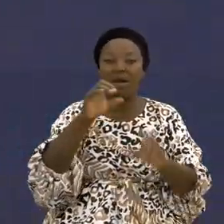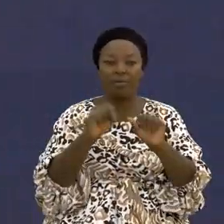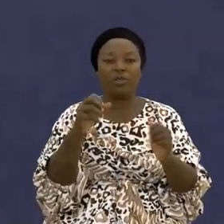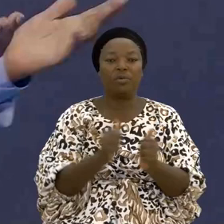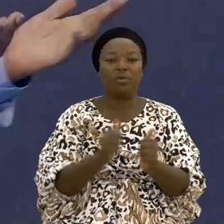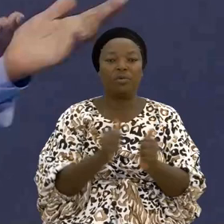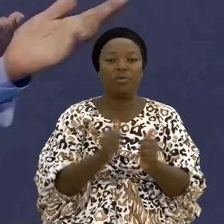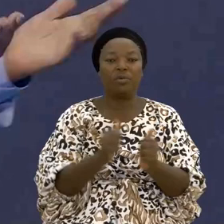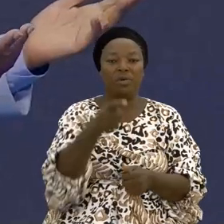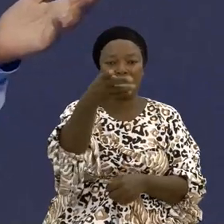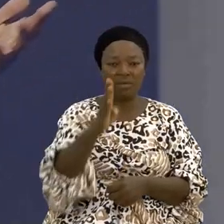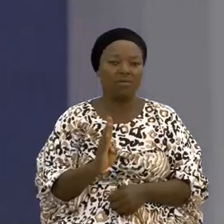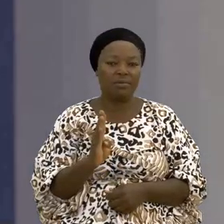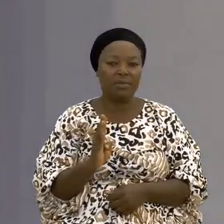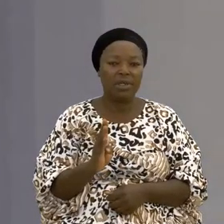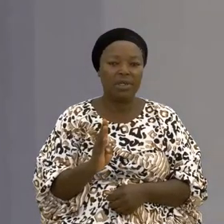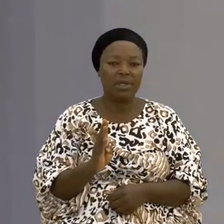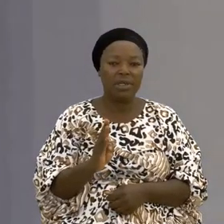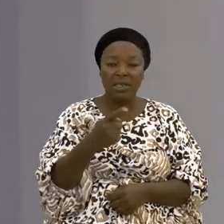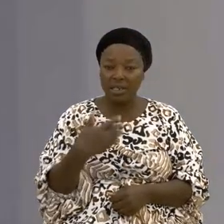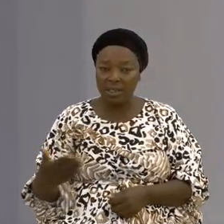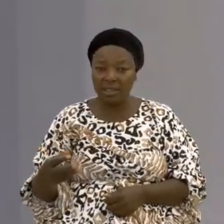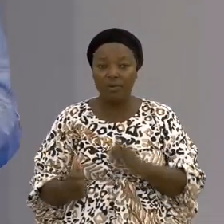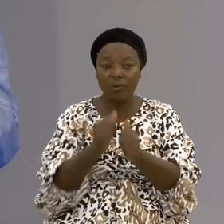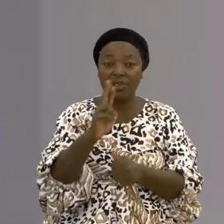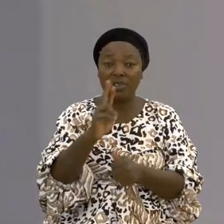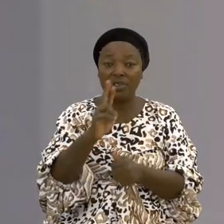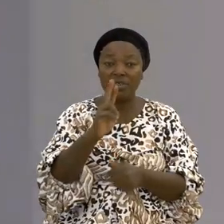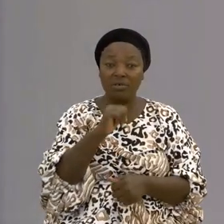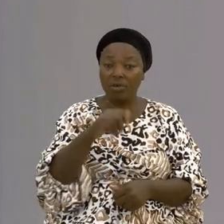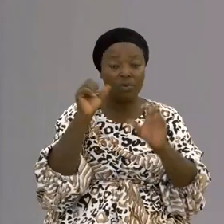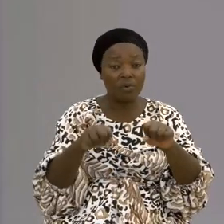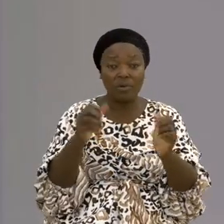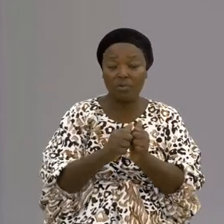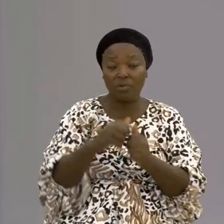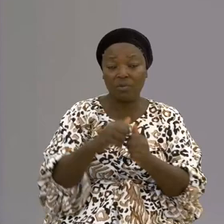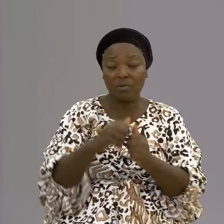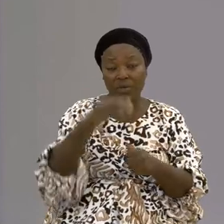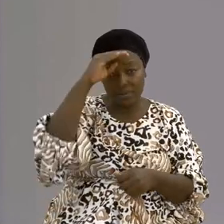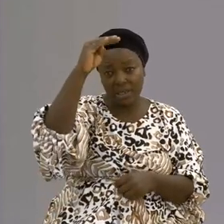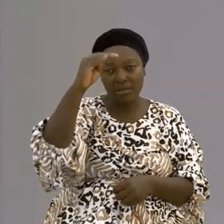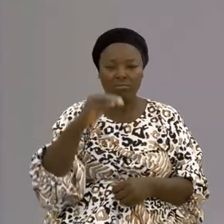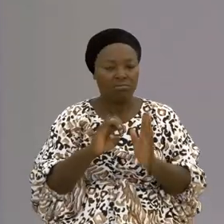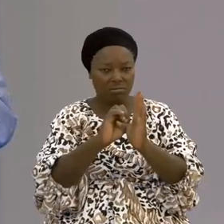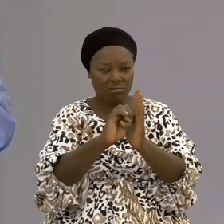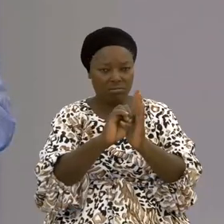God. The things which are impossible with men. For